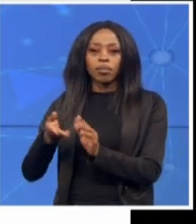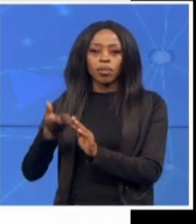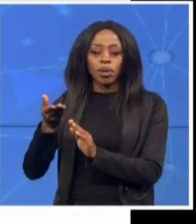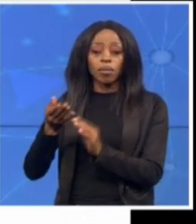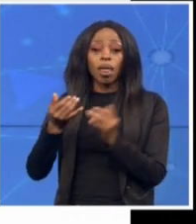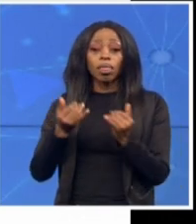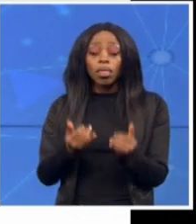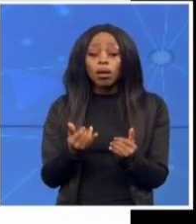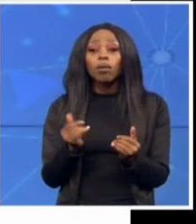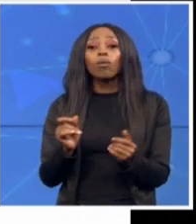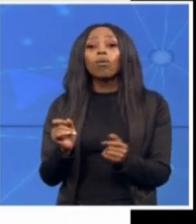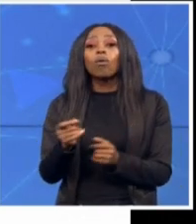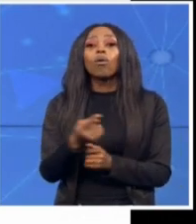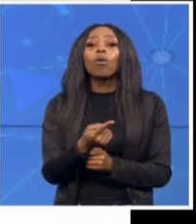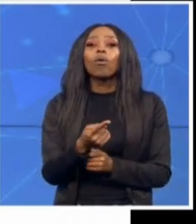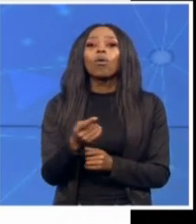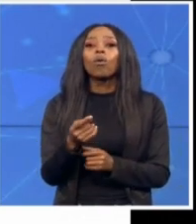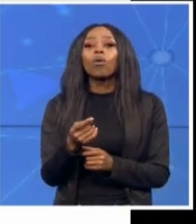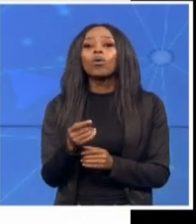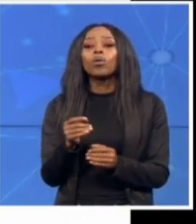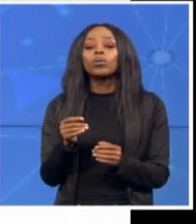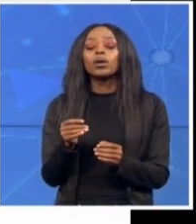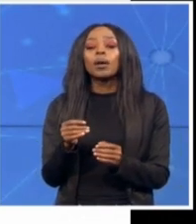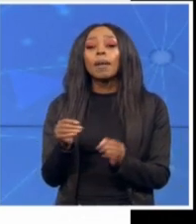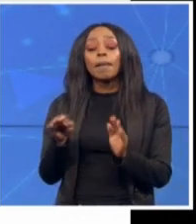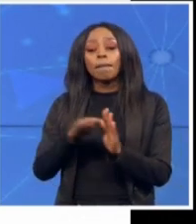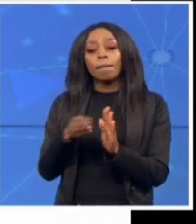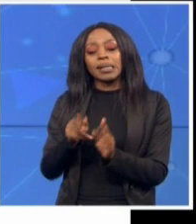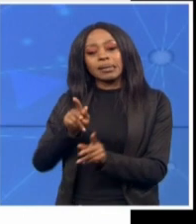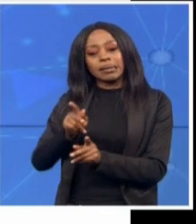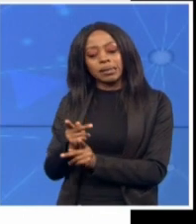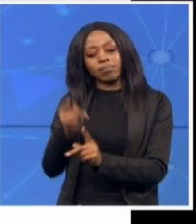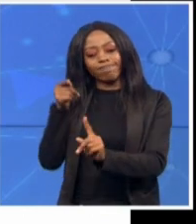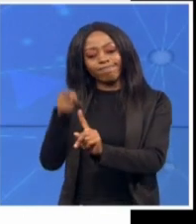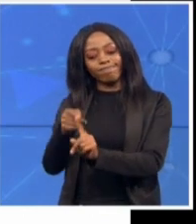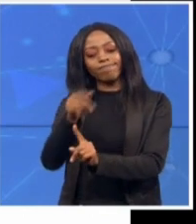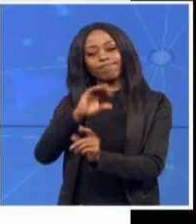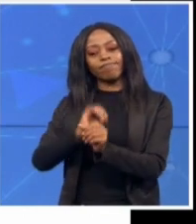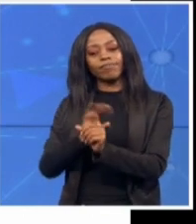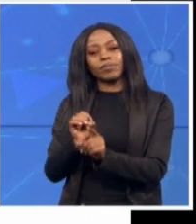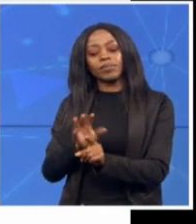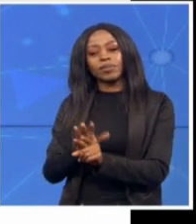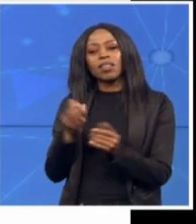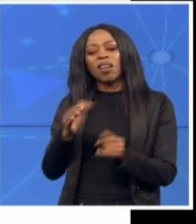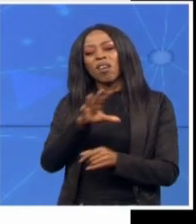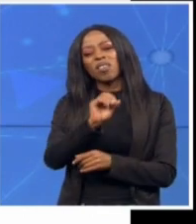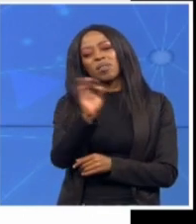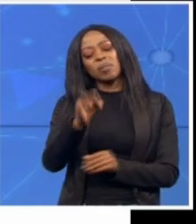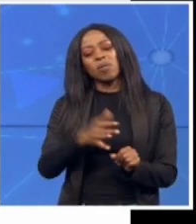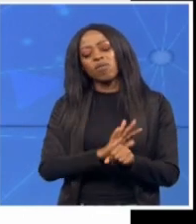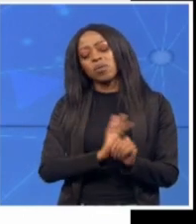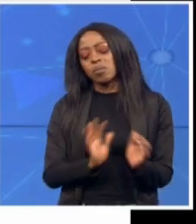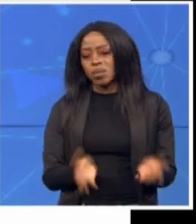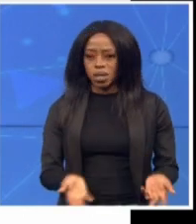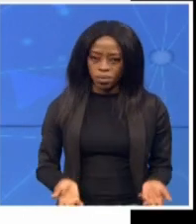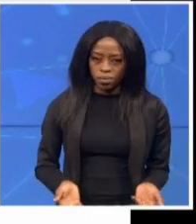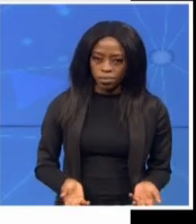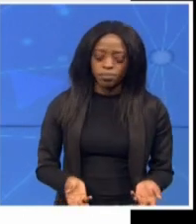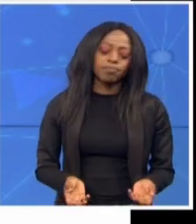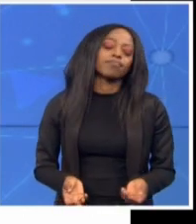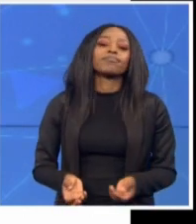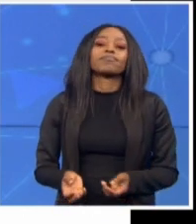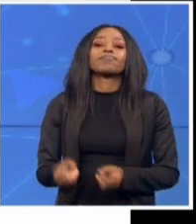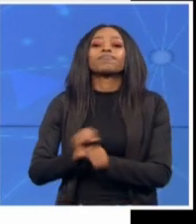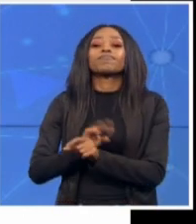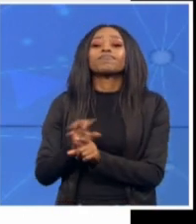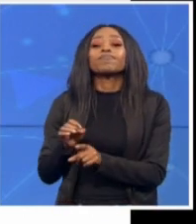beds at its maximum now is only about 50% full. COVID and PUI cases together makes up only 17% of